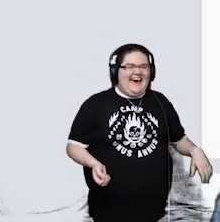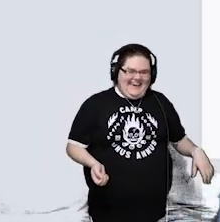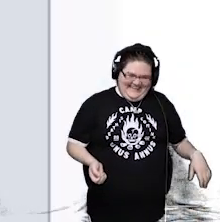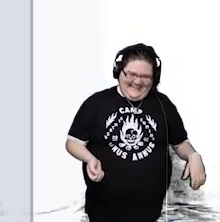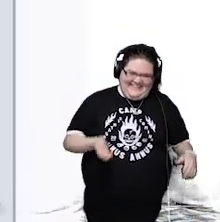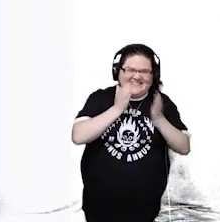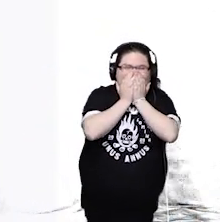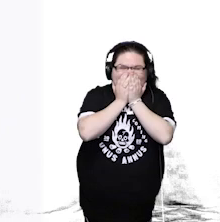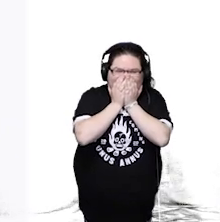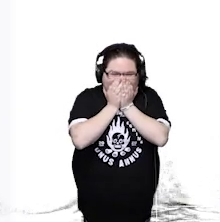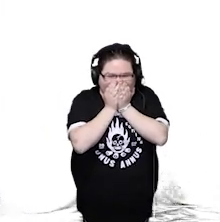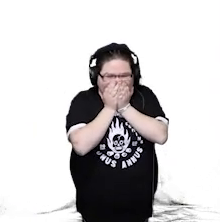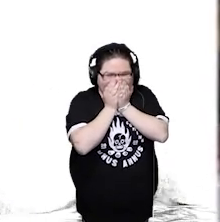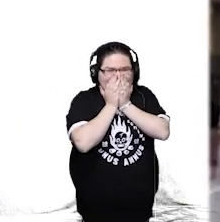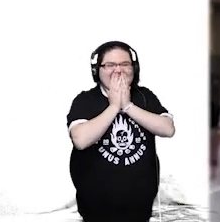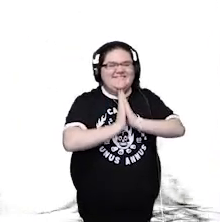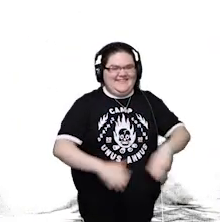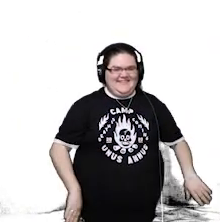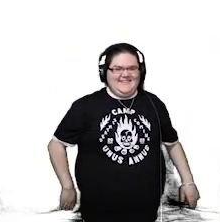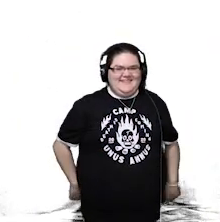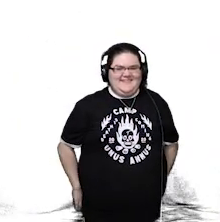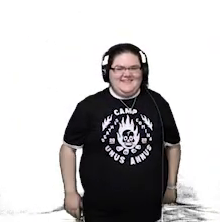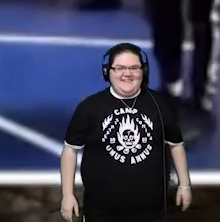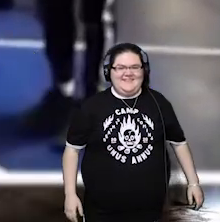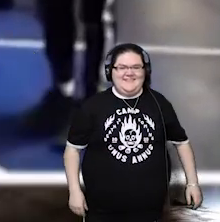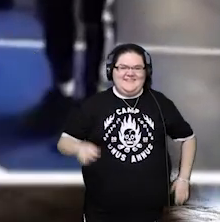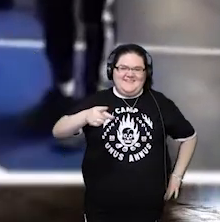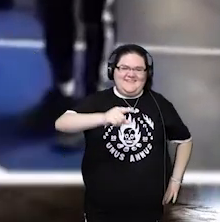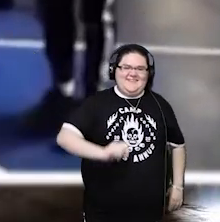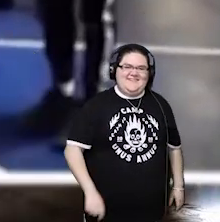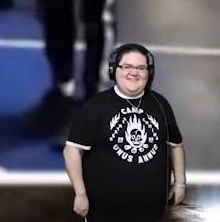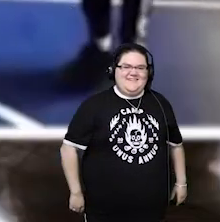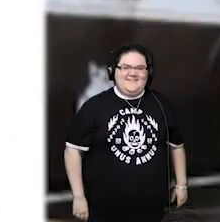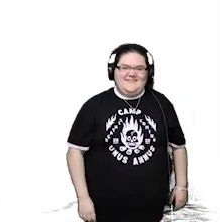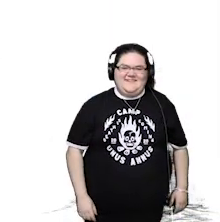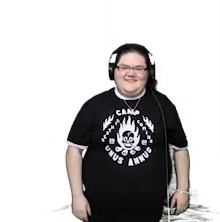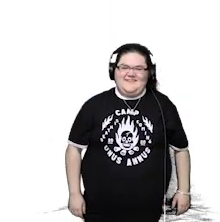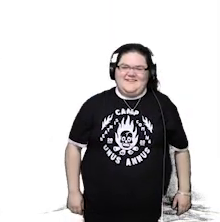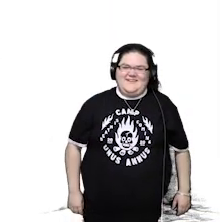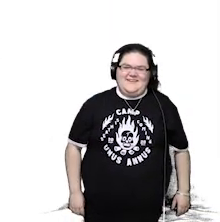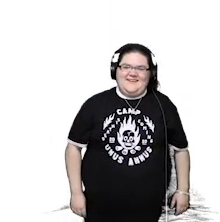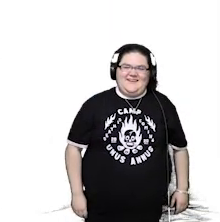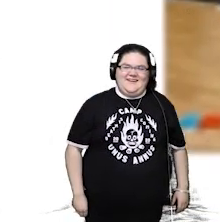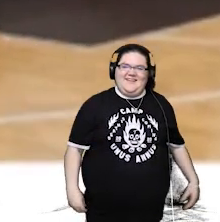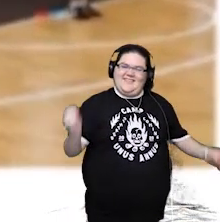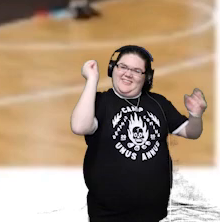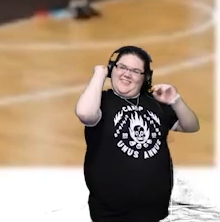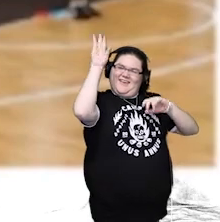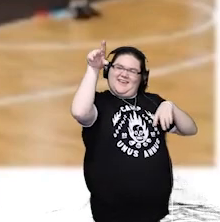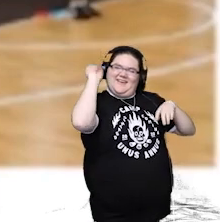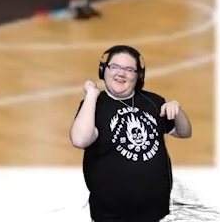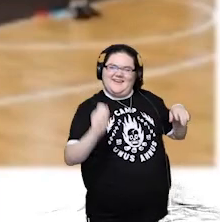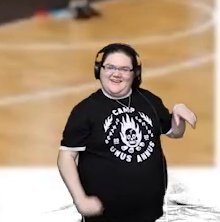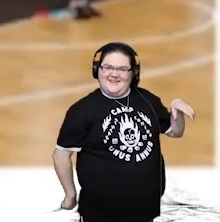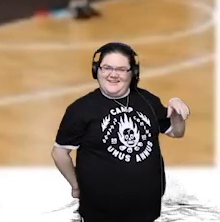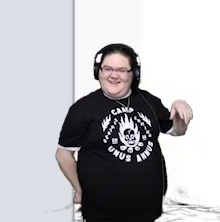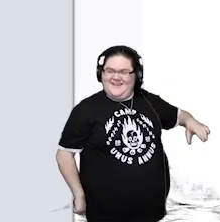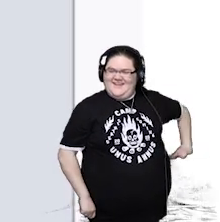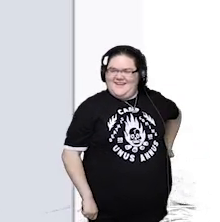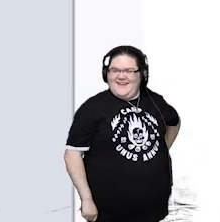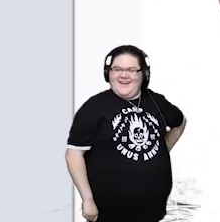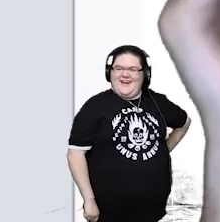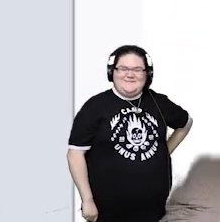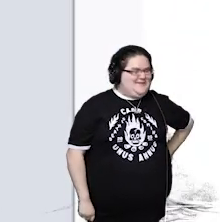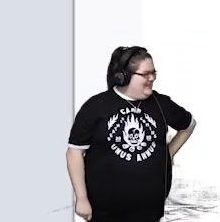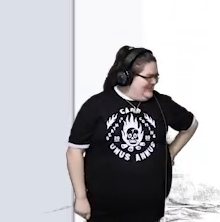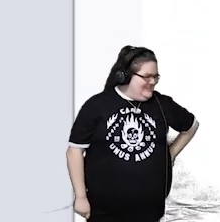What's going on here? Toby is the best at throwing. He throw the basketball. He throw the javelin. Throw the basketball again. He threw the Among Us game. Oh